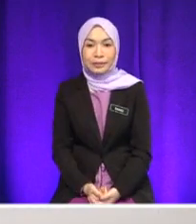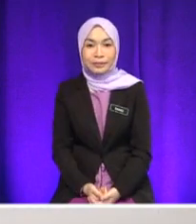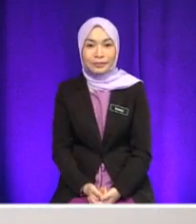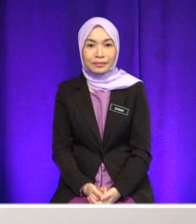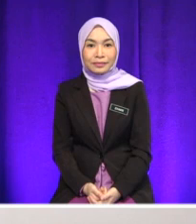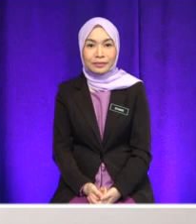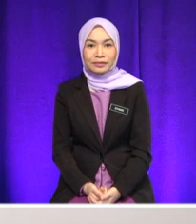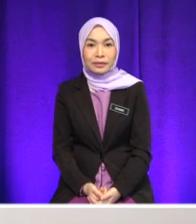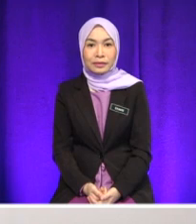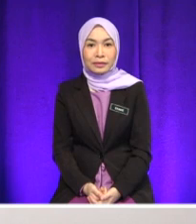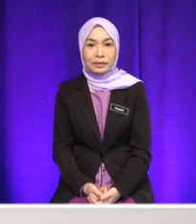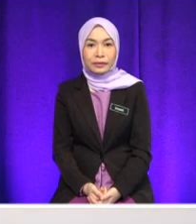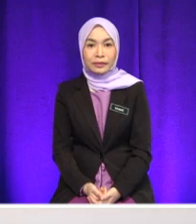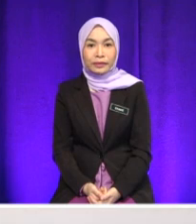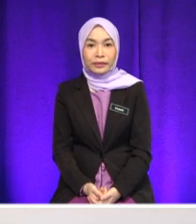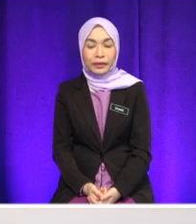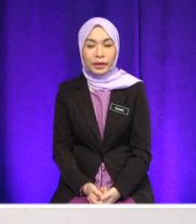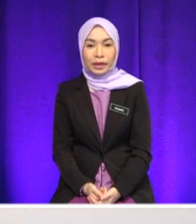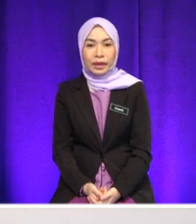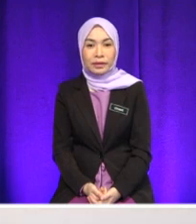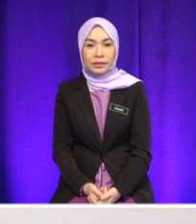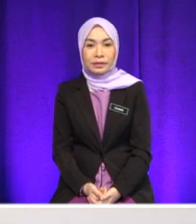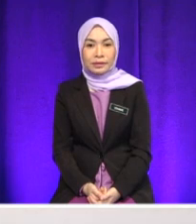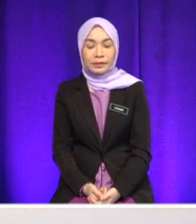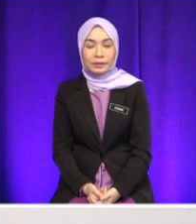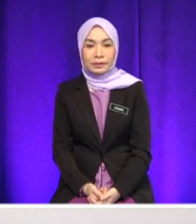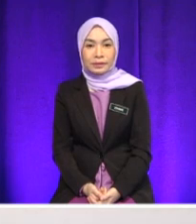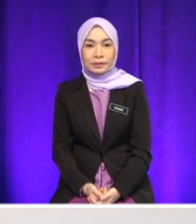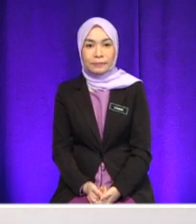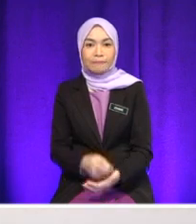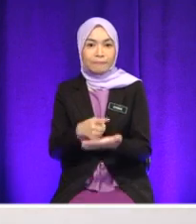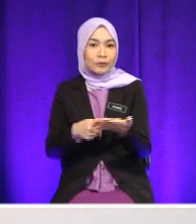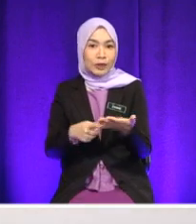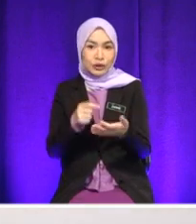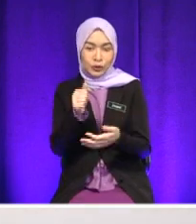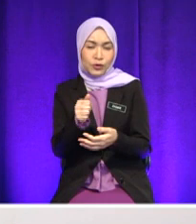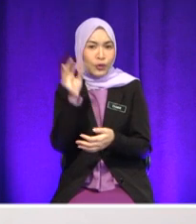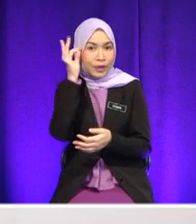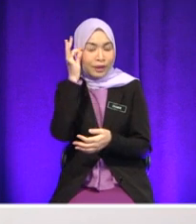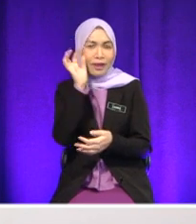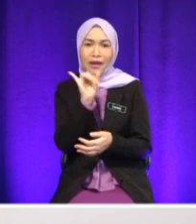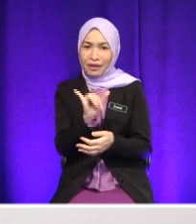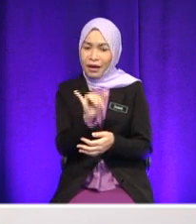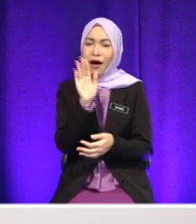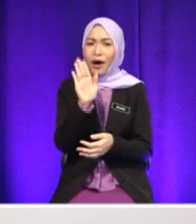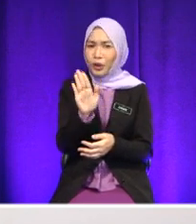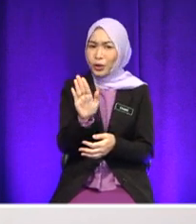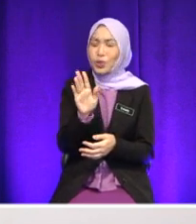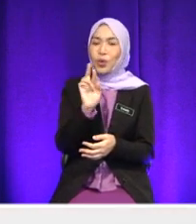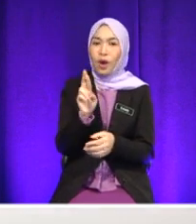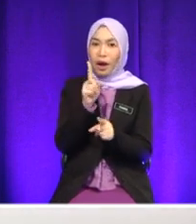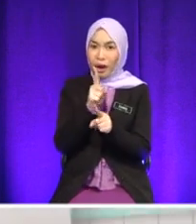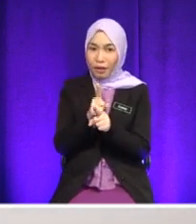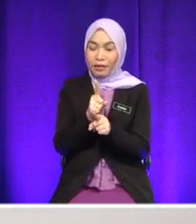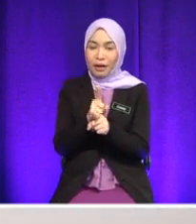slogan. What do you think, Chen? You are absolutely right. Using radio to broadcast the